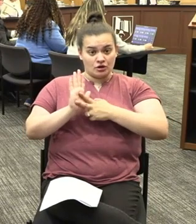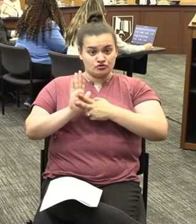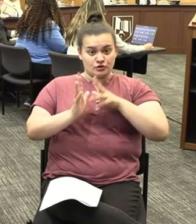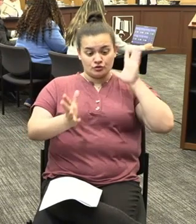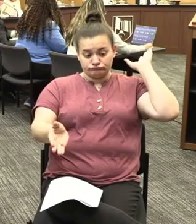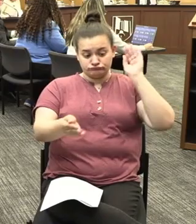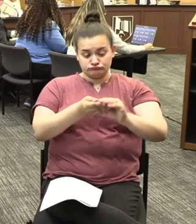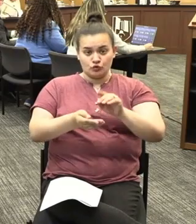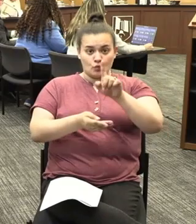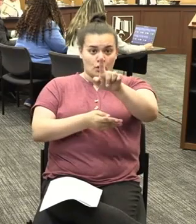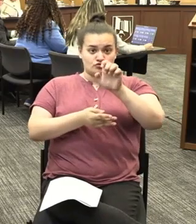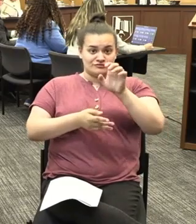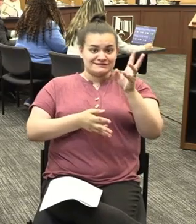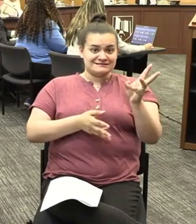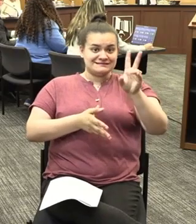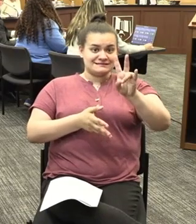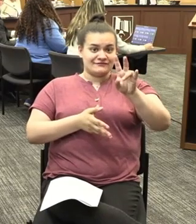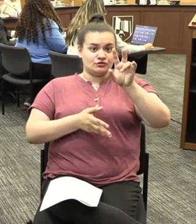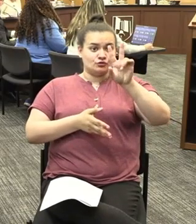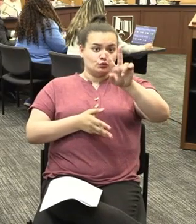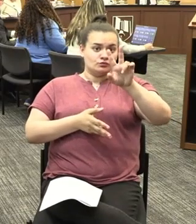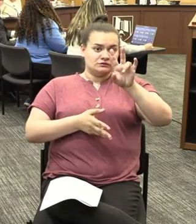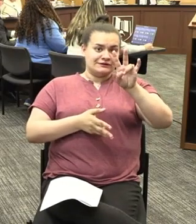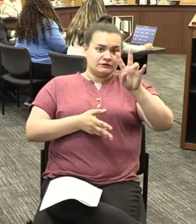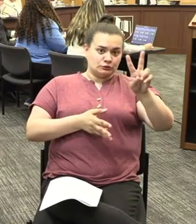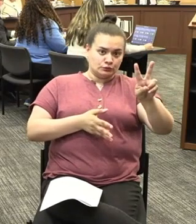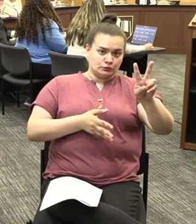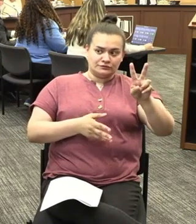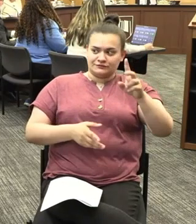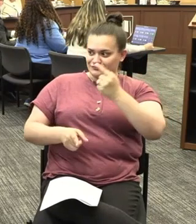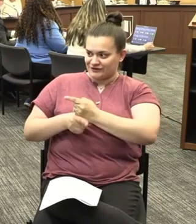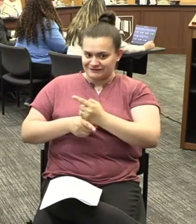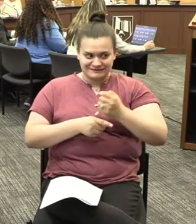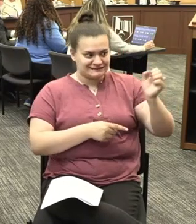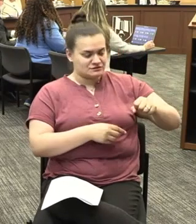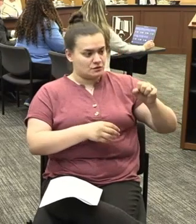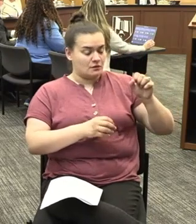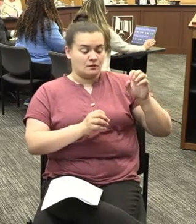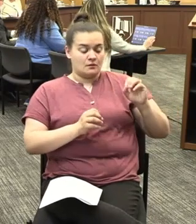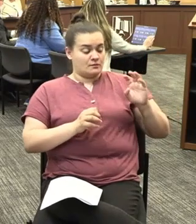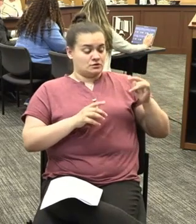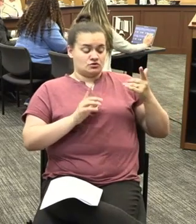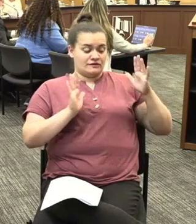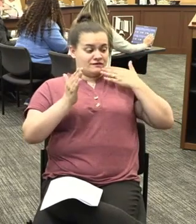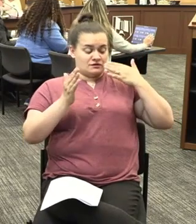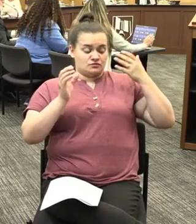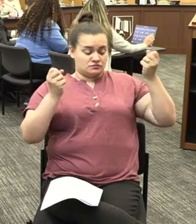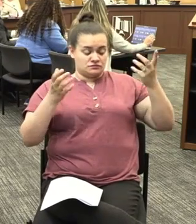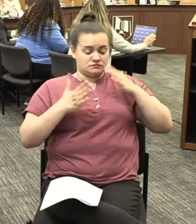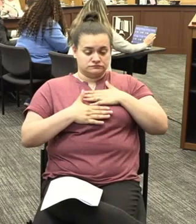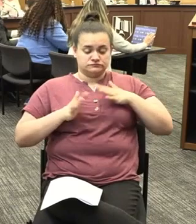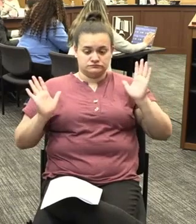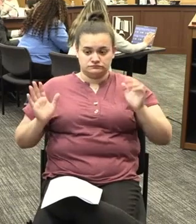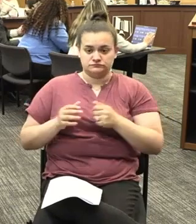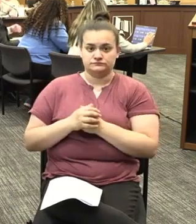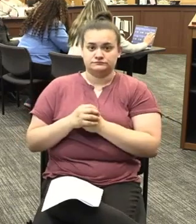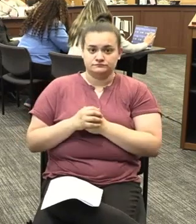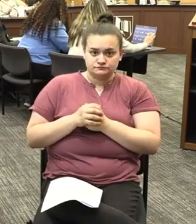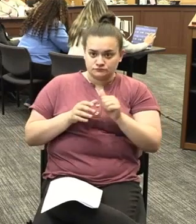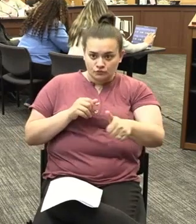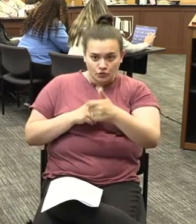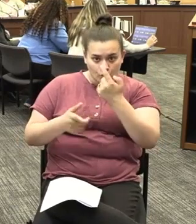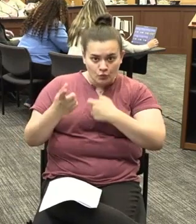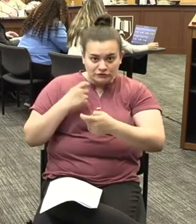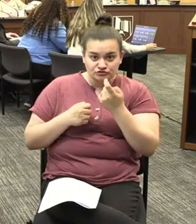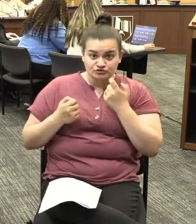totaling 167,272, right? That's Okay. correct. Oh my goodness, thank you. Appreciate that. You're welcome. That's it. Any other questions